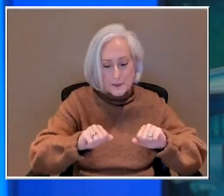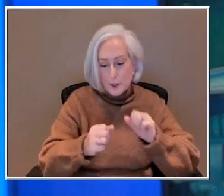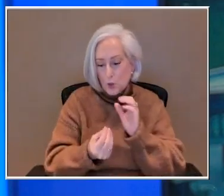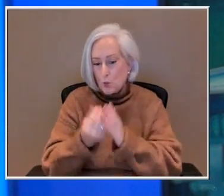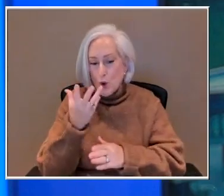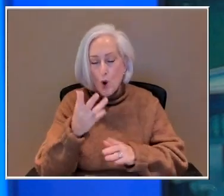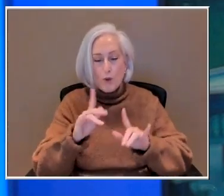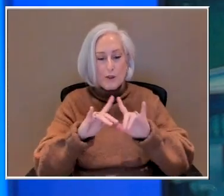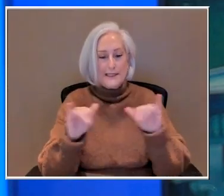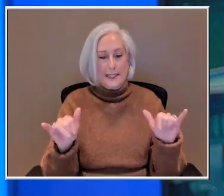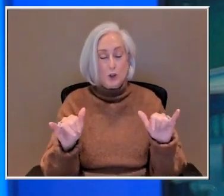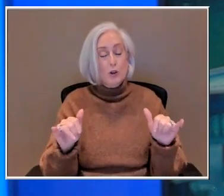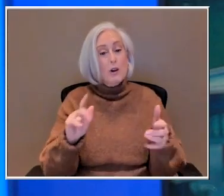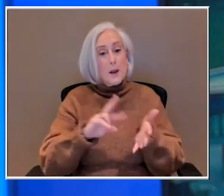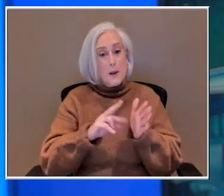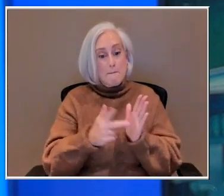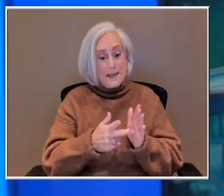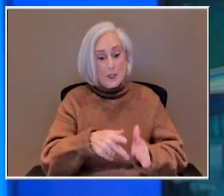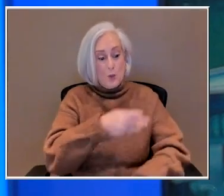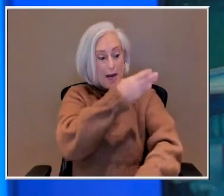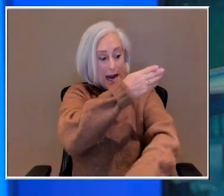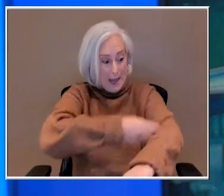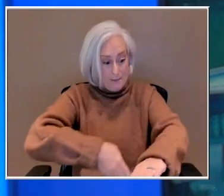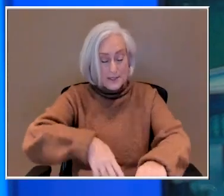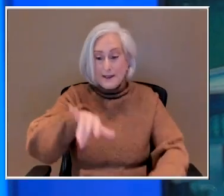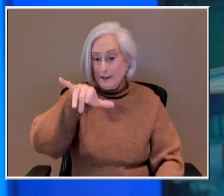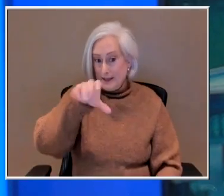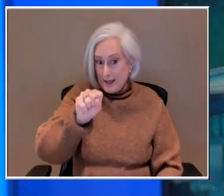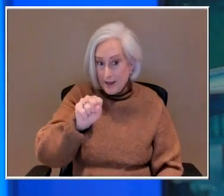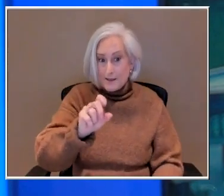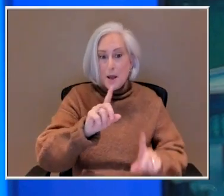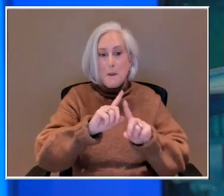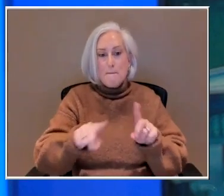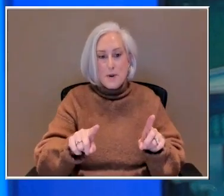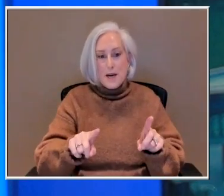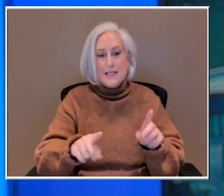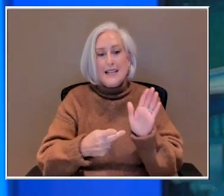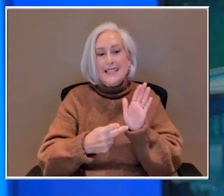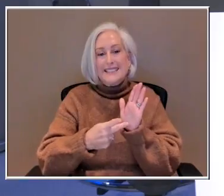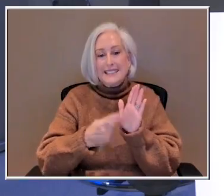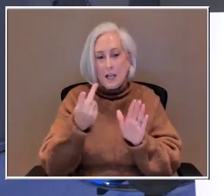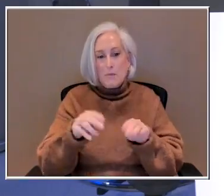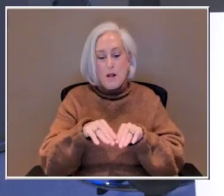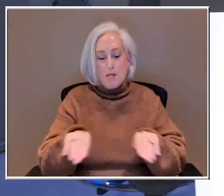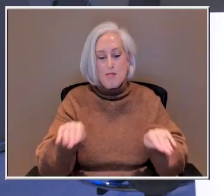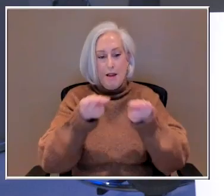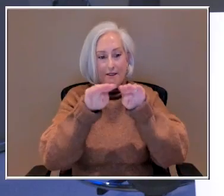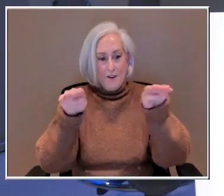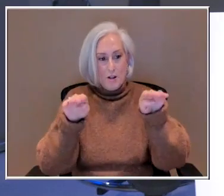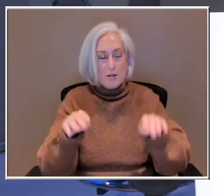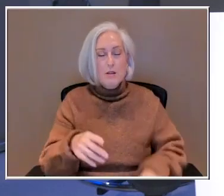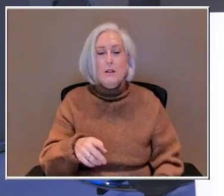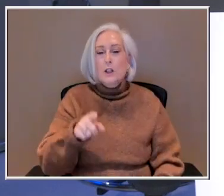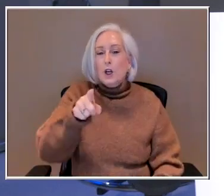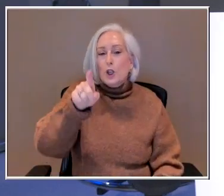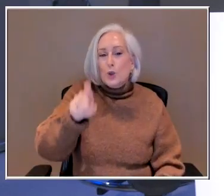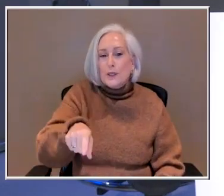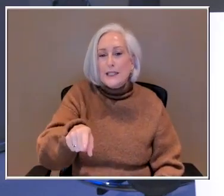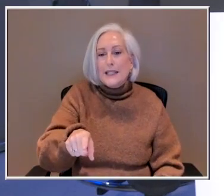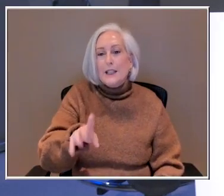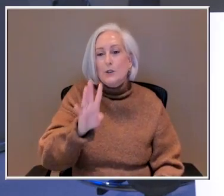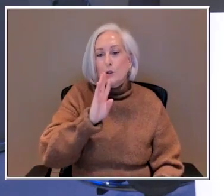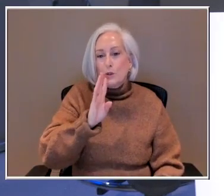a amputation, but we're actually talking about a double level amputation. But you have to have that conversation of, hey, John, this is going to